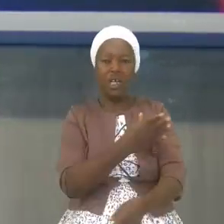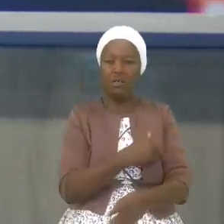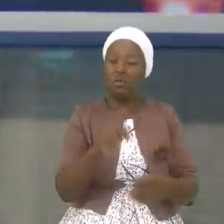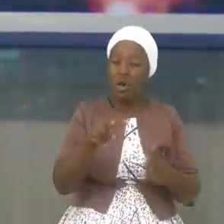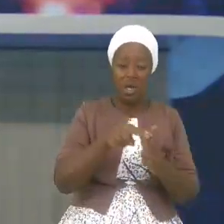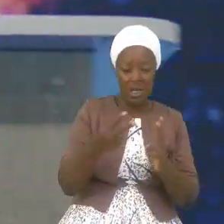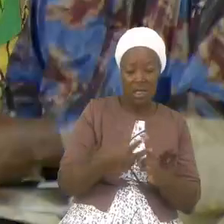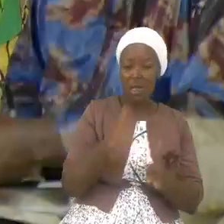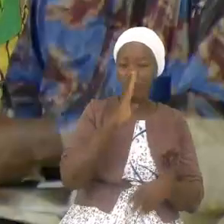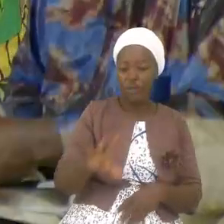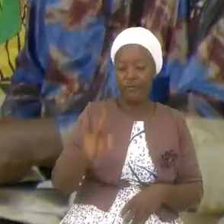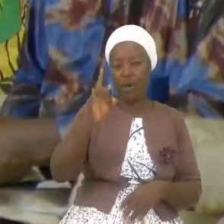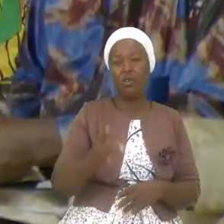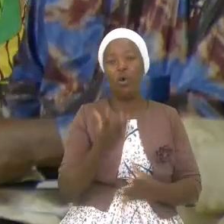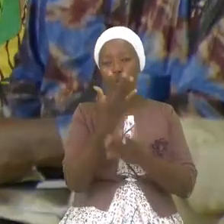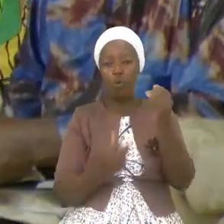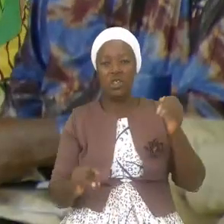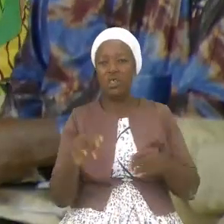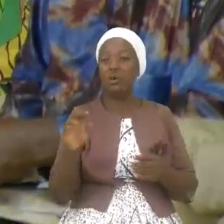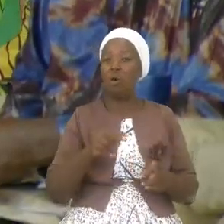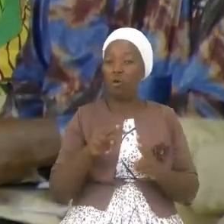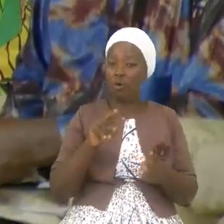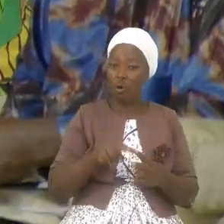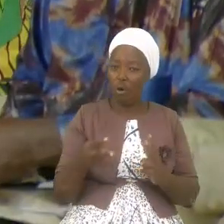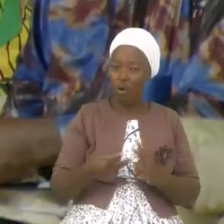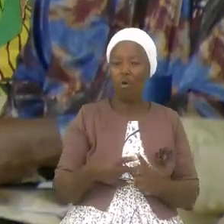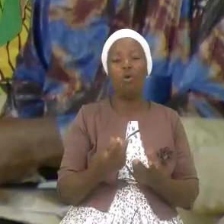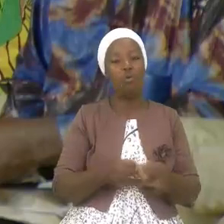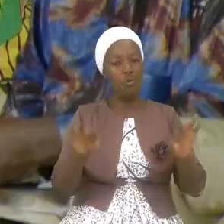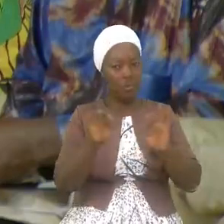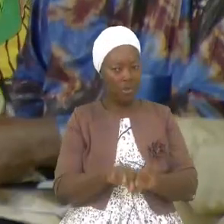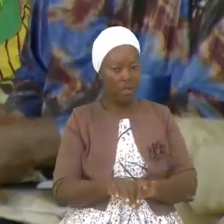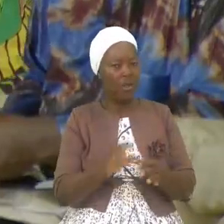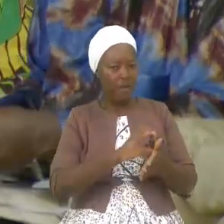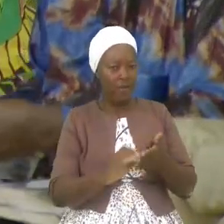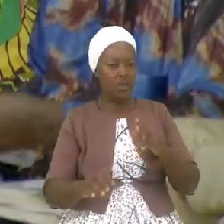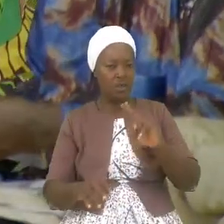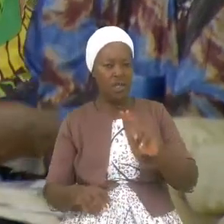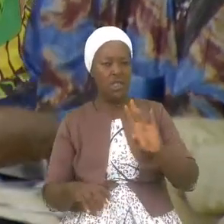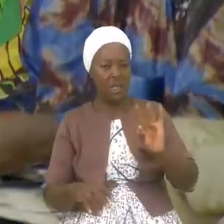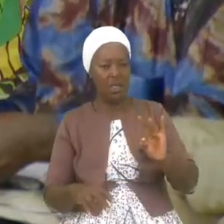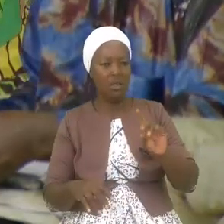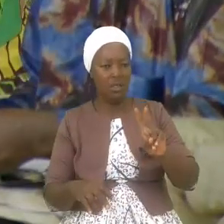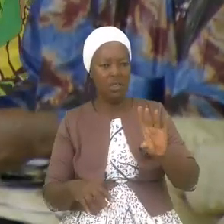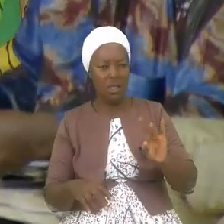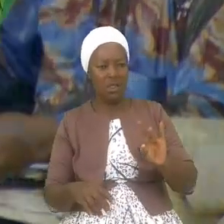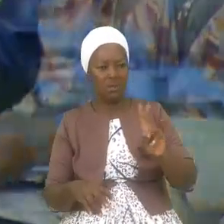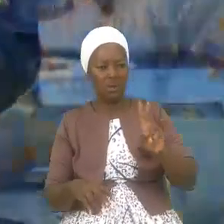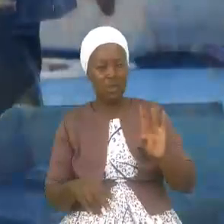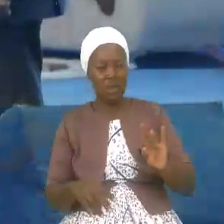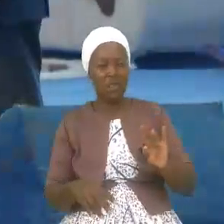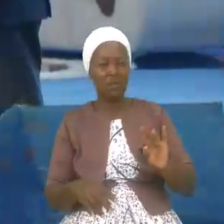worthy. Look at verse 28. In verse 28, perish, thy kingdom is